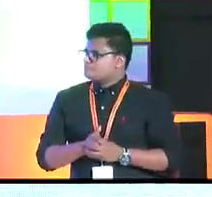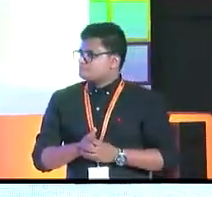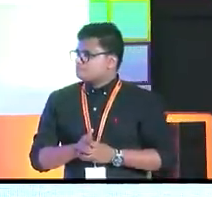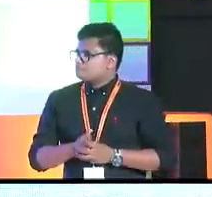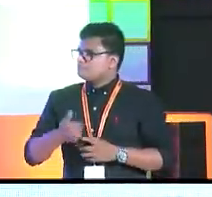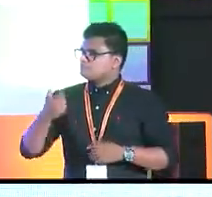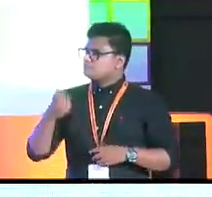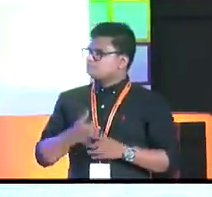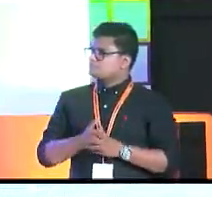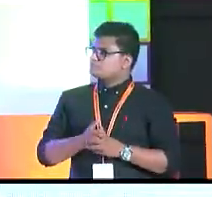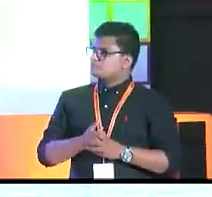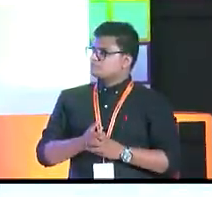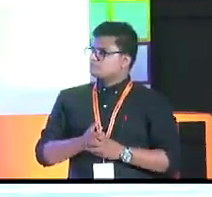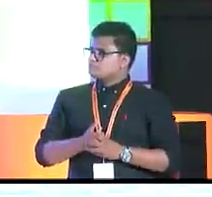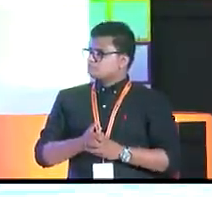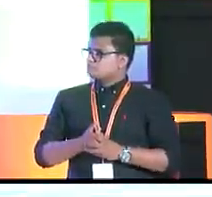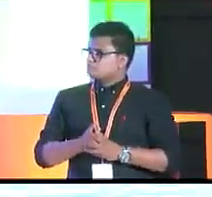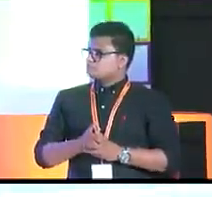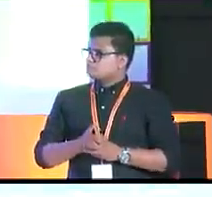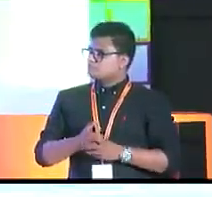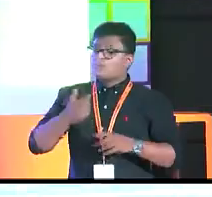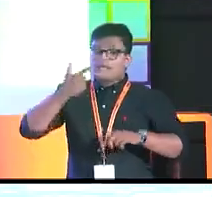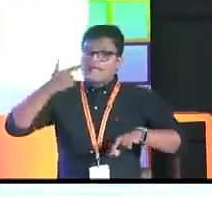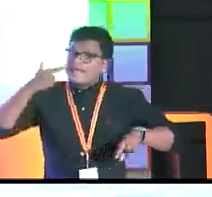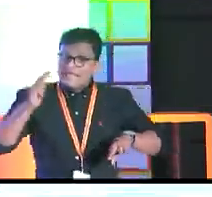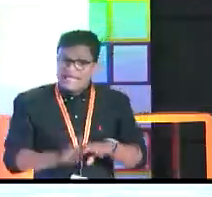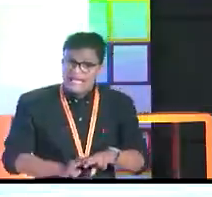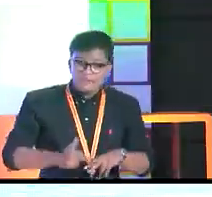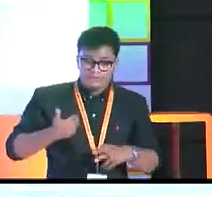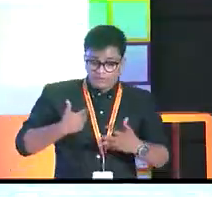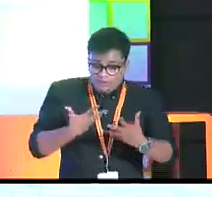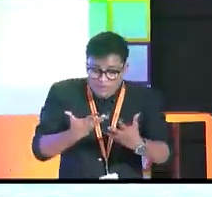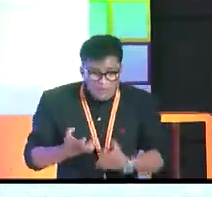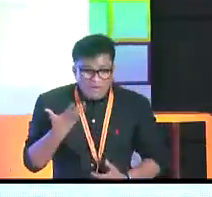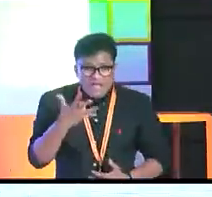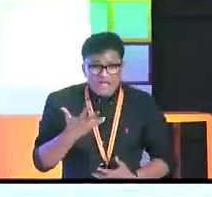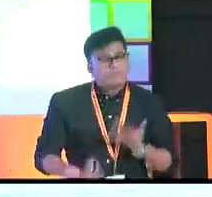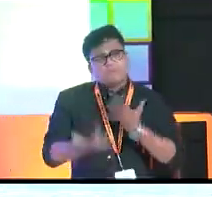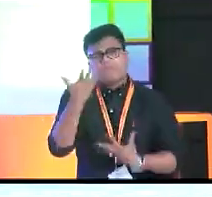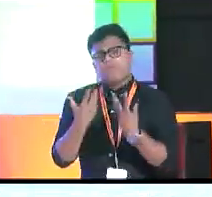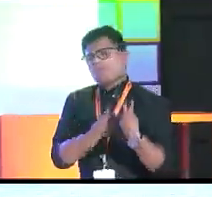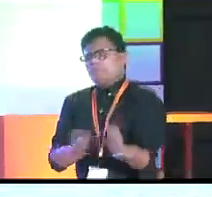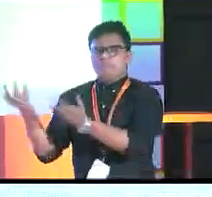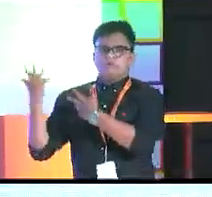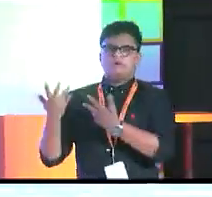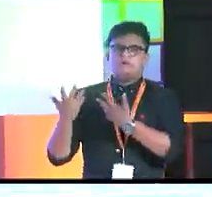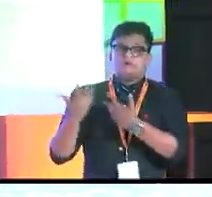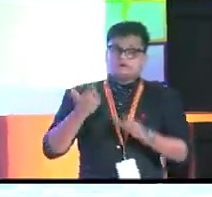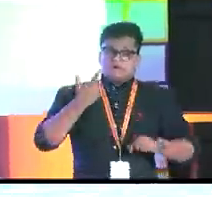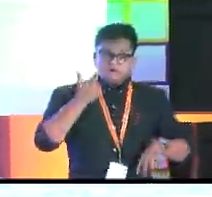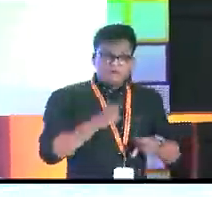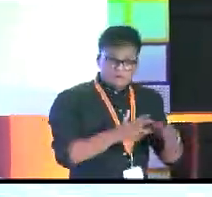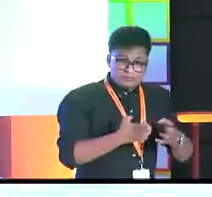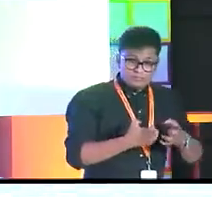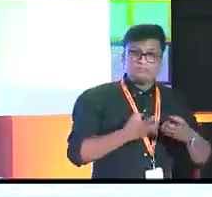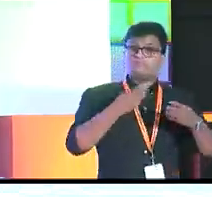chahte aag lagana aur chingari hai ek maqsad to ye jagah tumhari